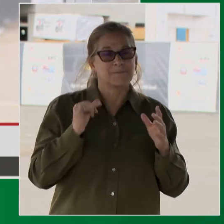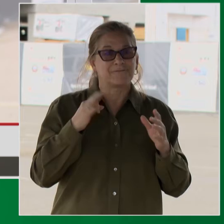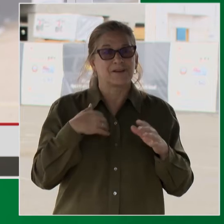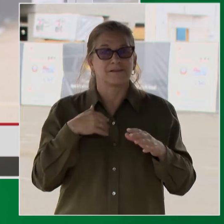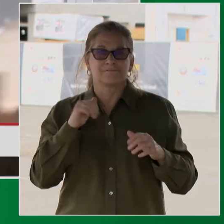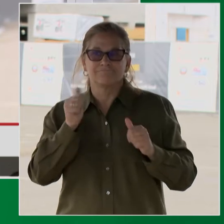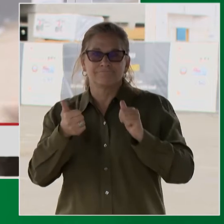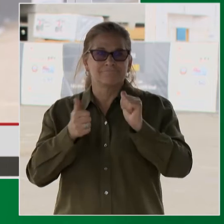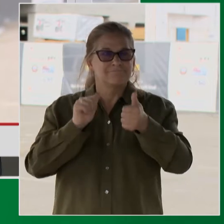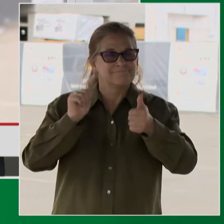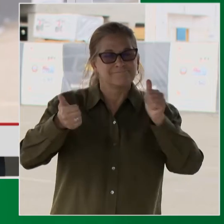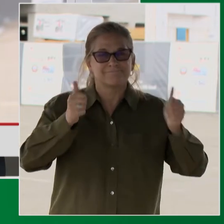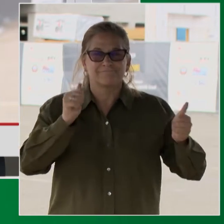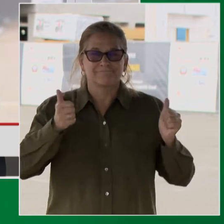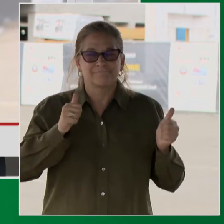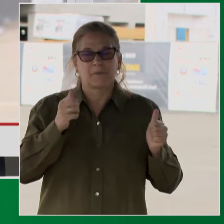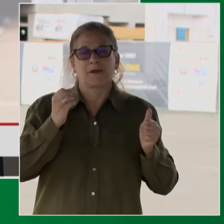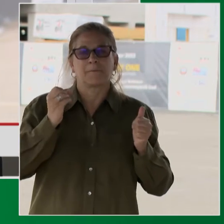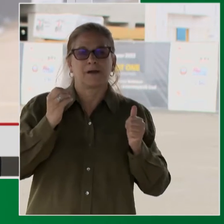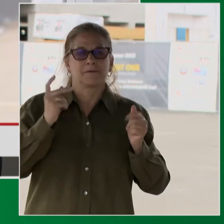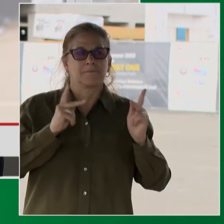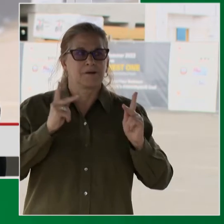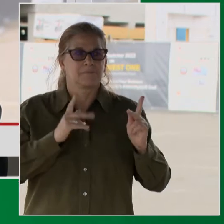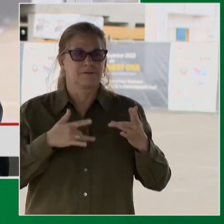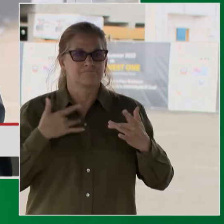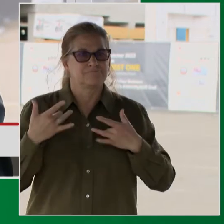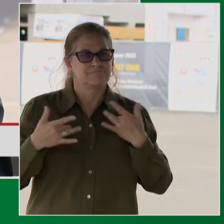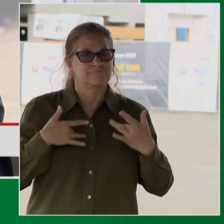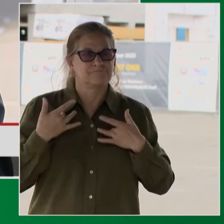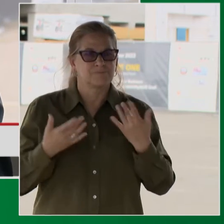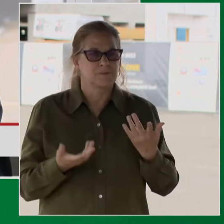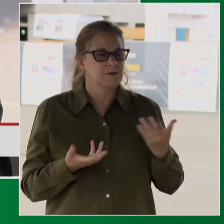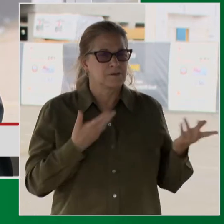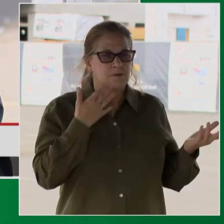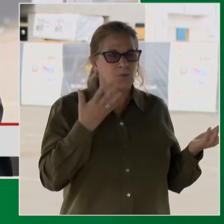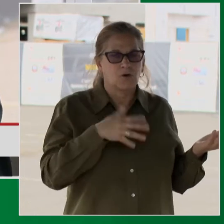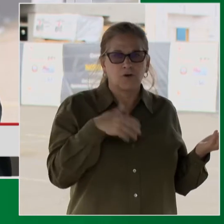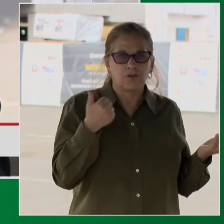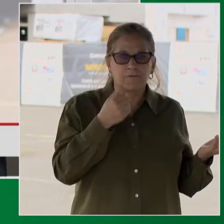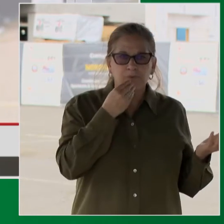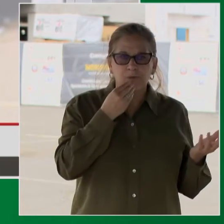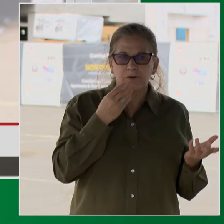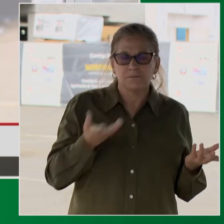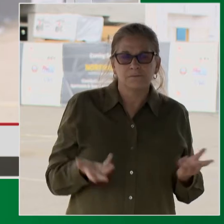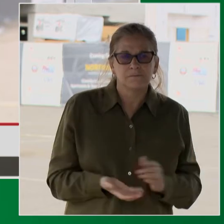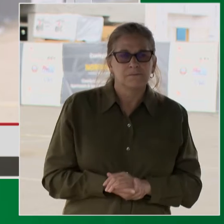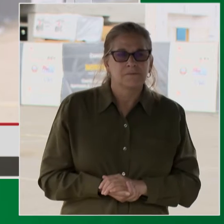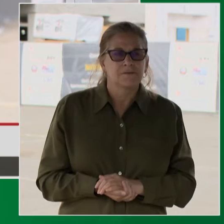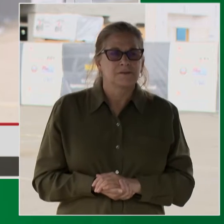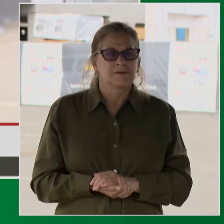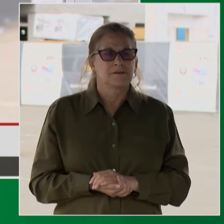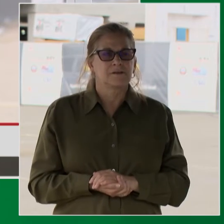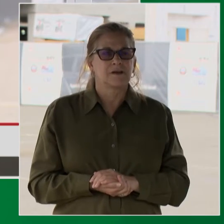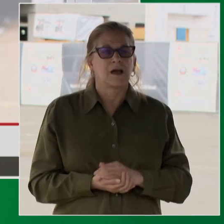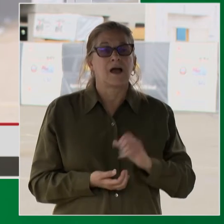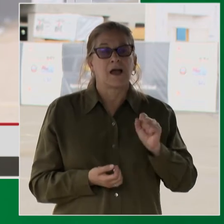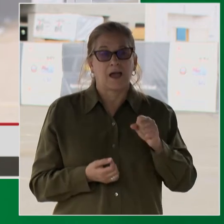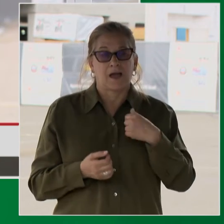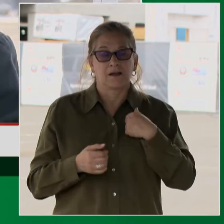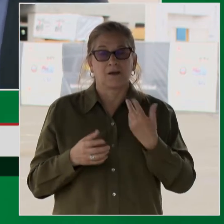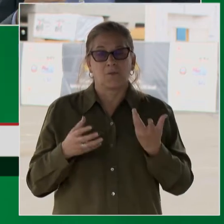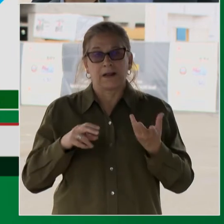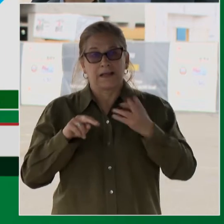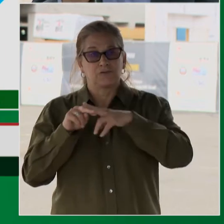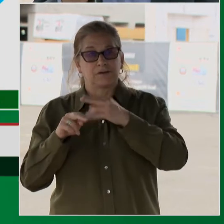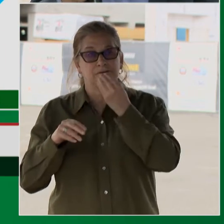some of the funding or supermarket tax credits or other food-based businesses. But the idea is that you can help both increase food access and